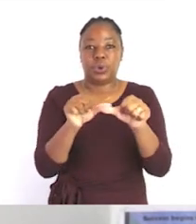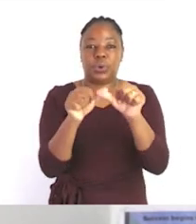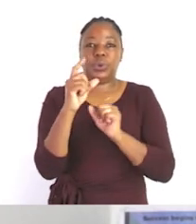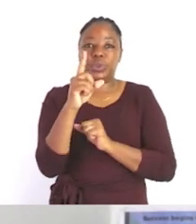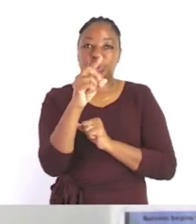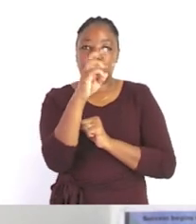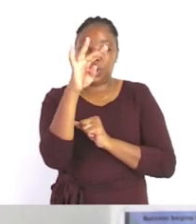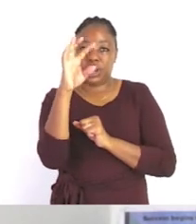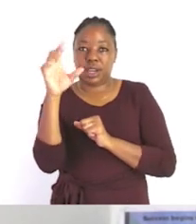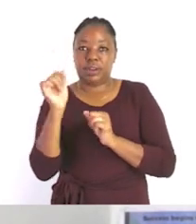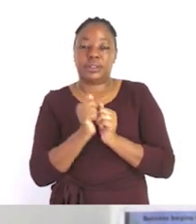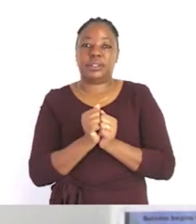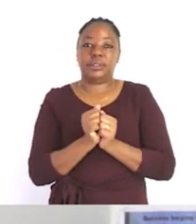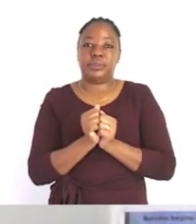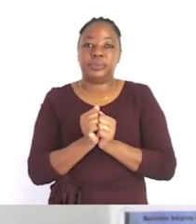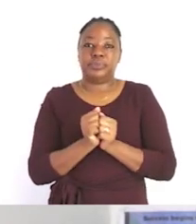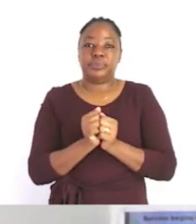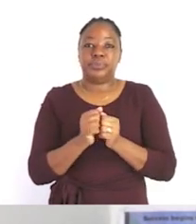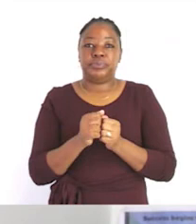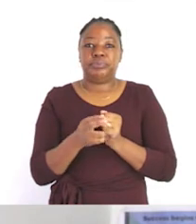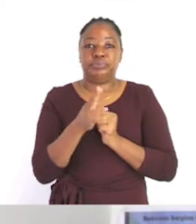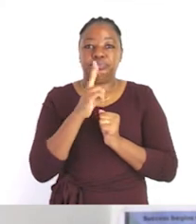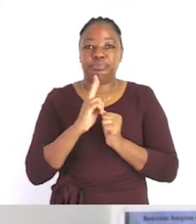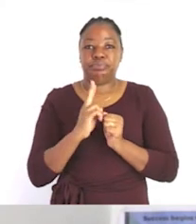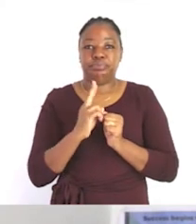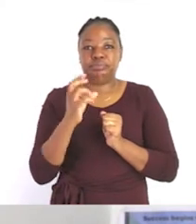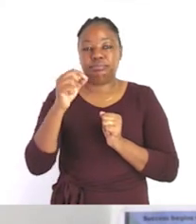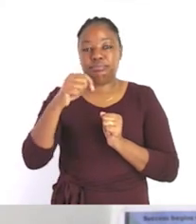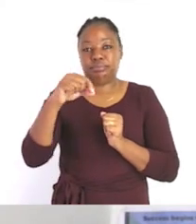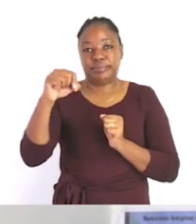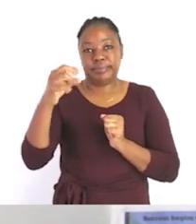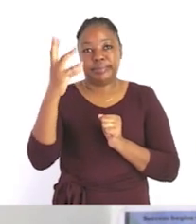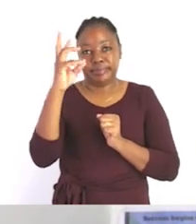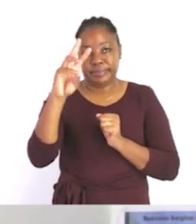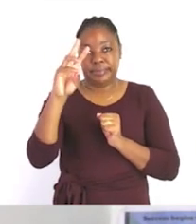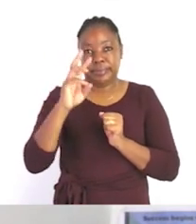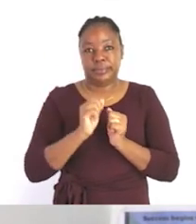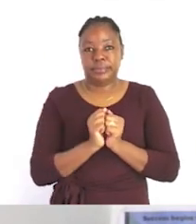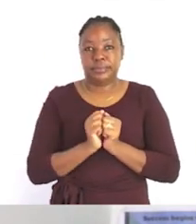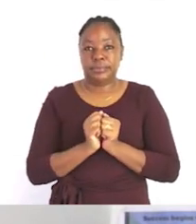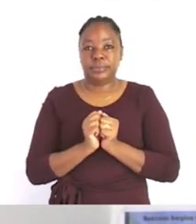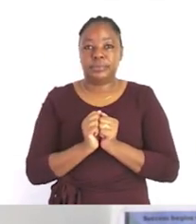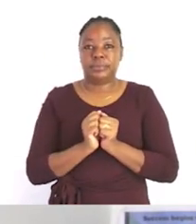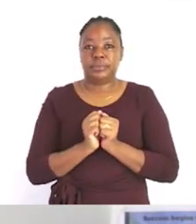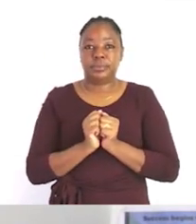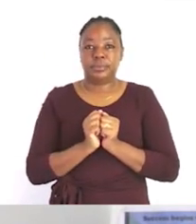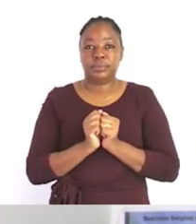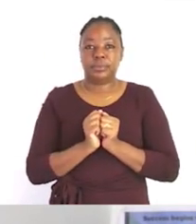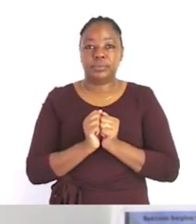answer is 6. So we are going to write our 6 here.